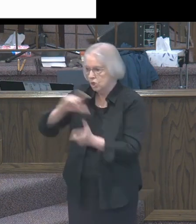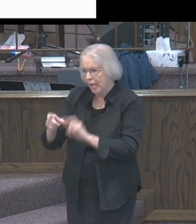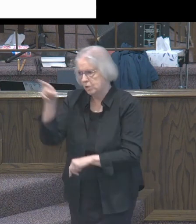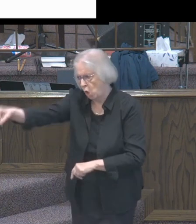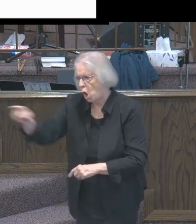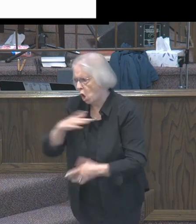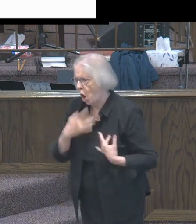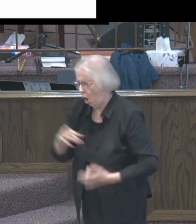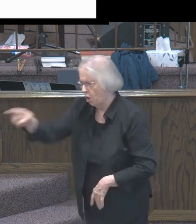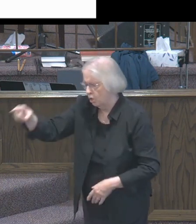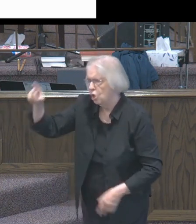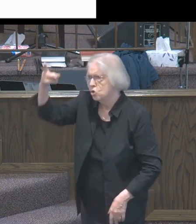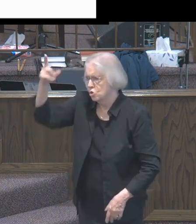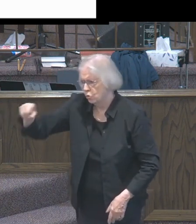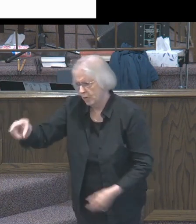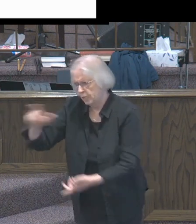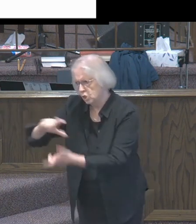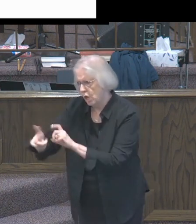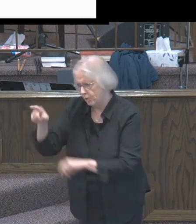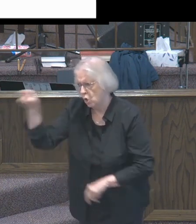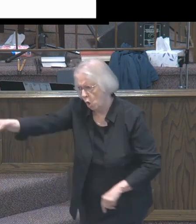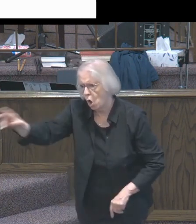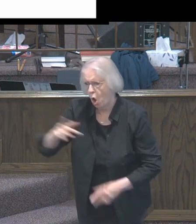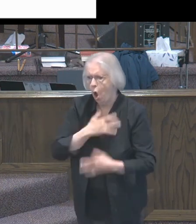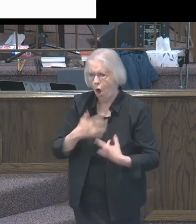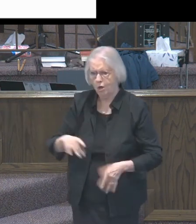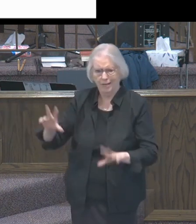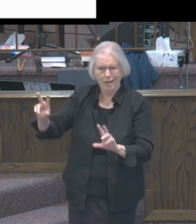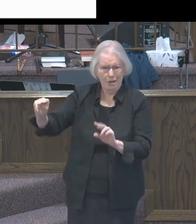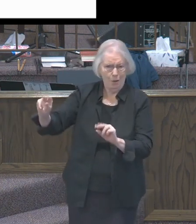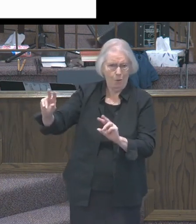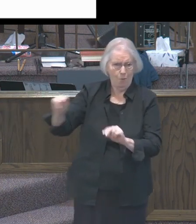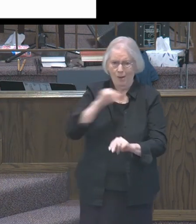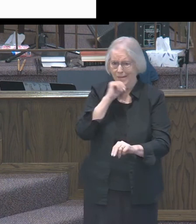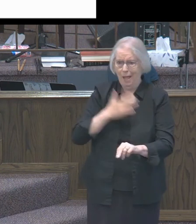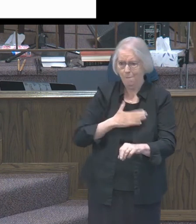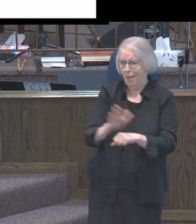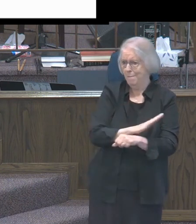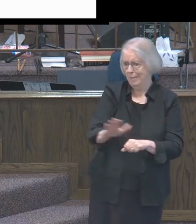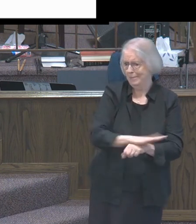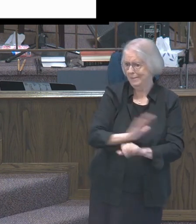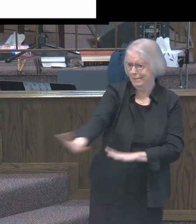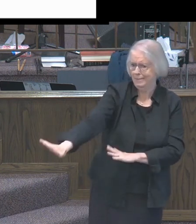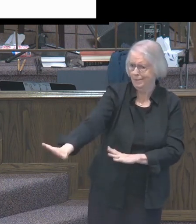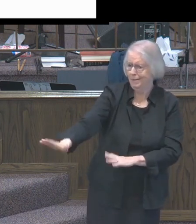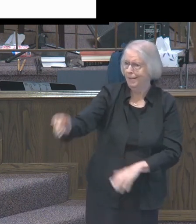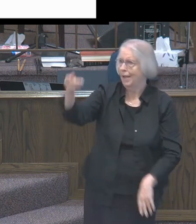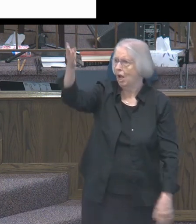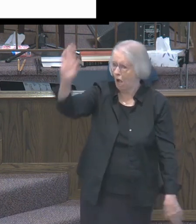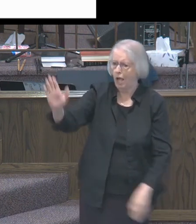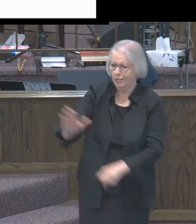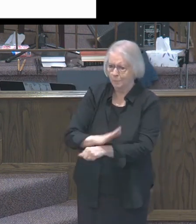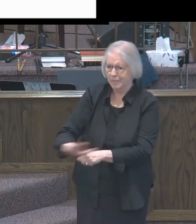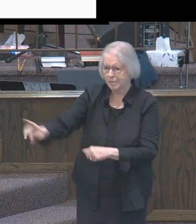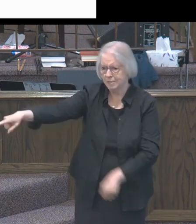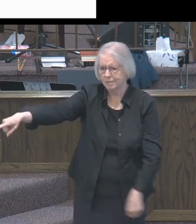The challenges to our hearts from Jesus will not get any easier as we work